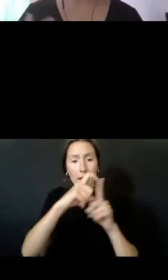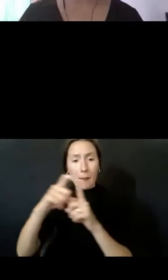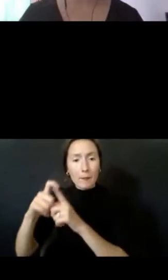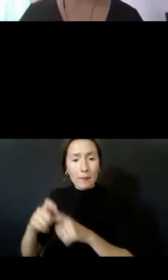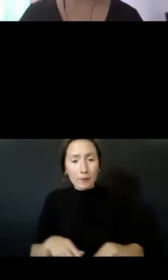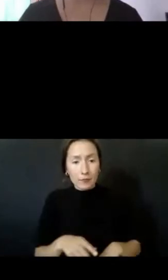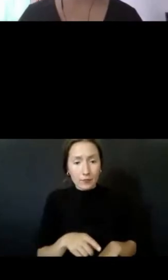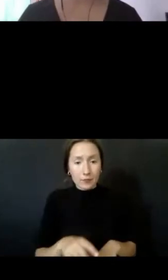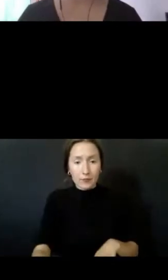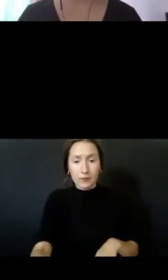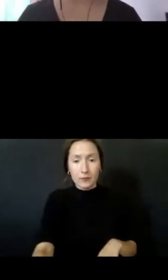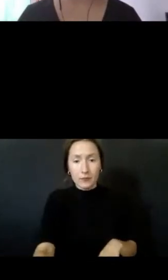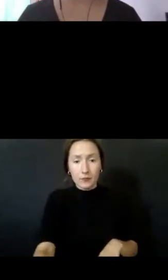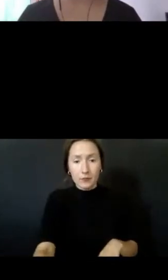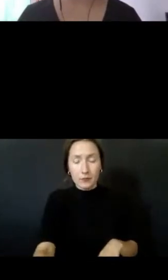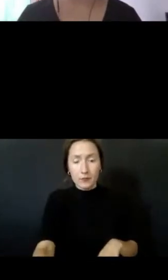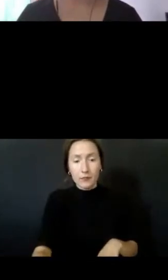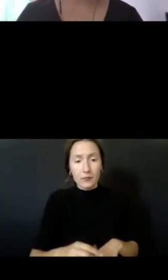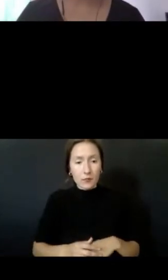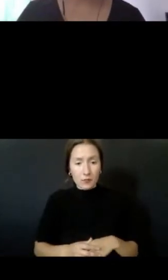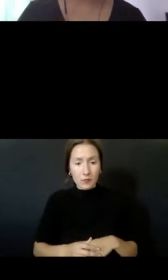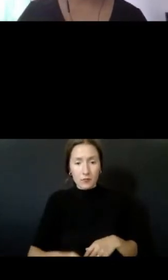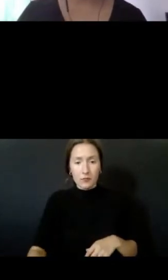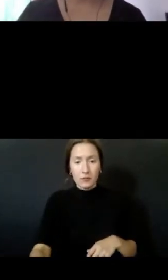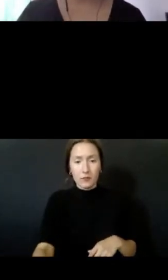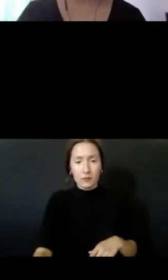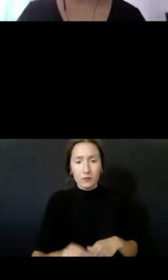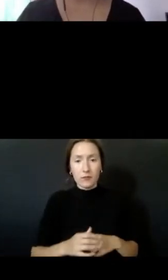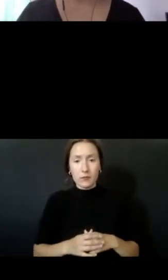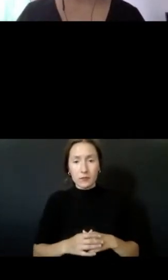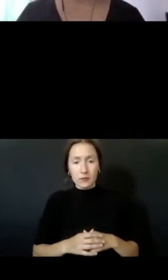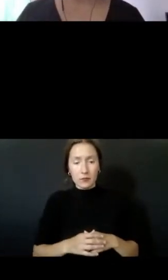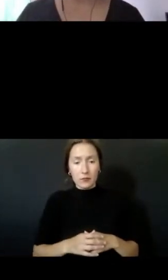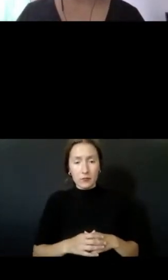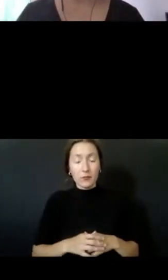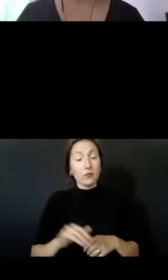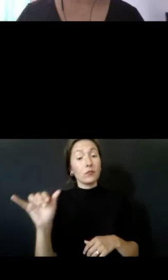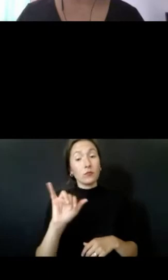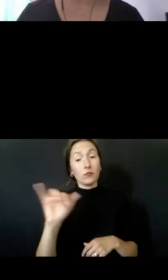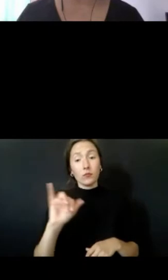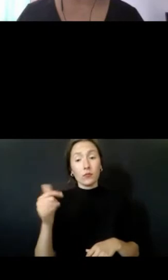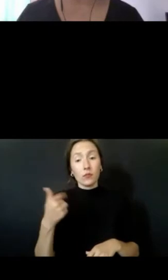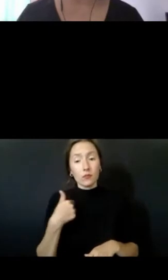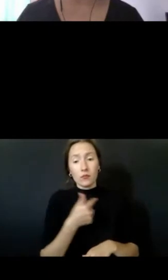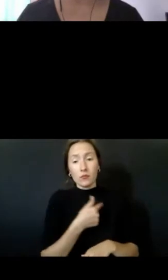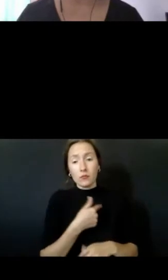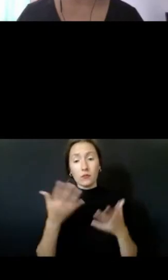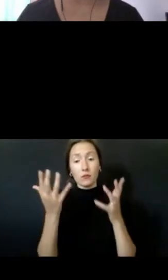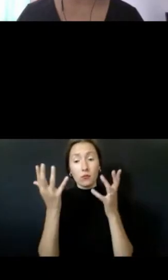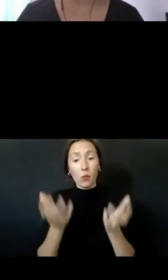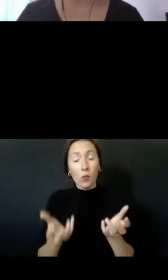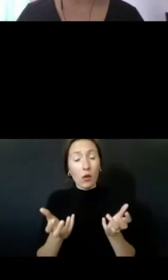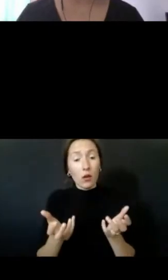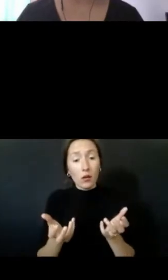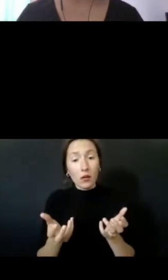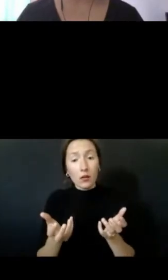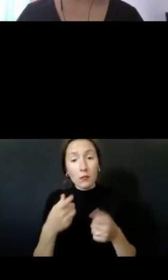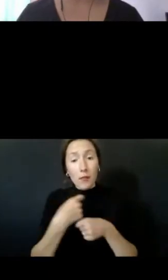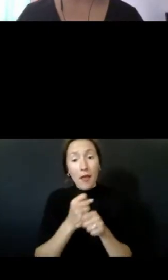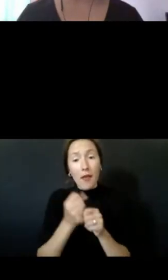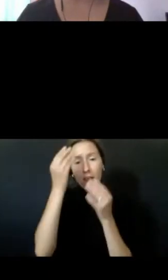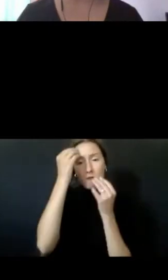we clarify vocabulary and symbols. We want to promote understanding across all languages. And we want to do illustrations with